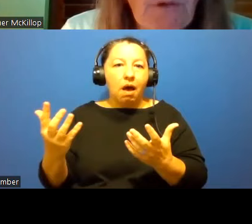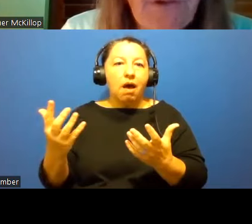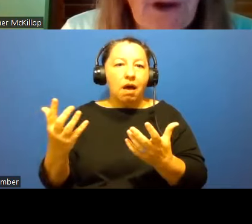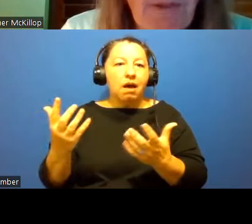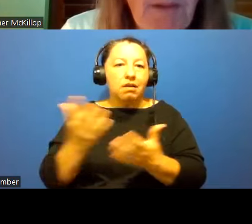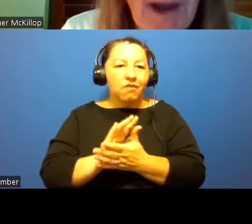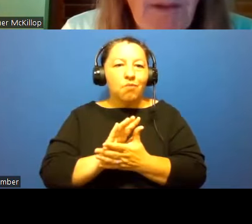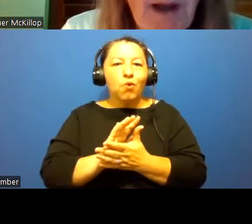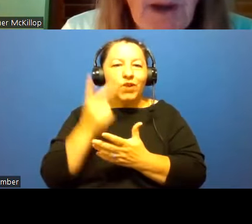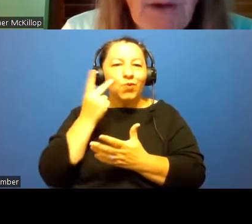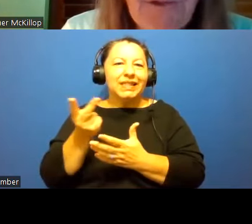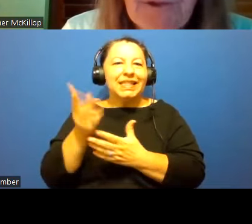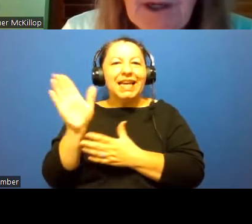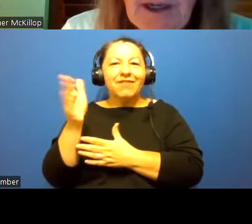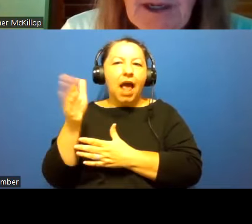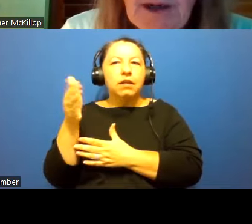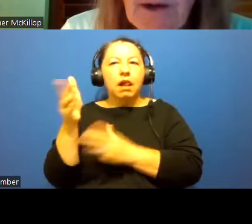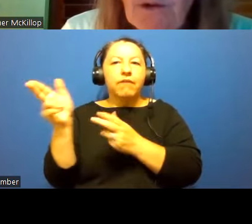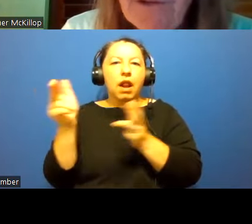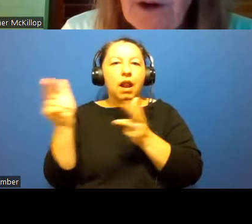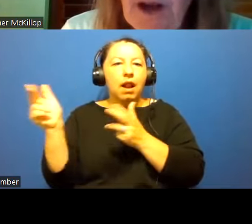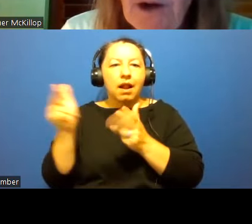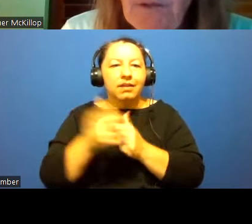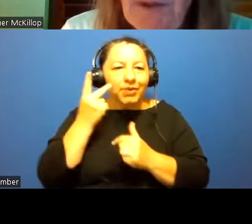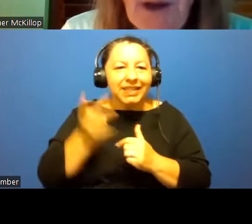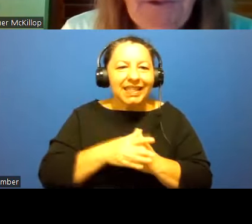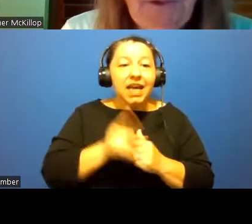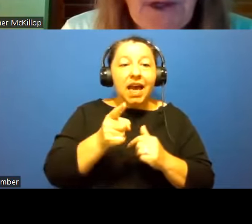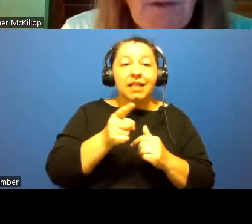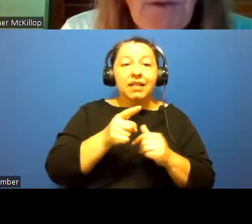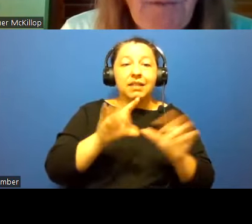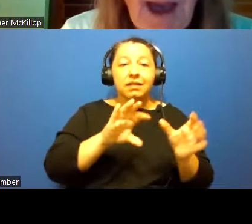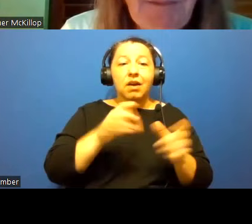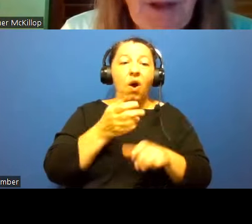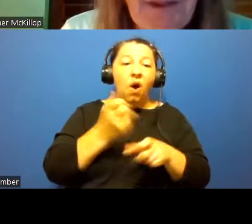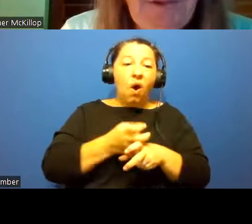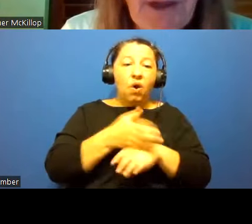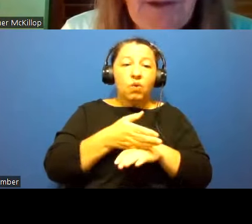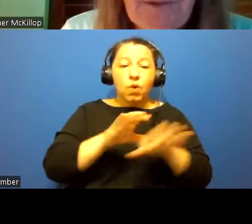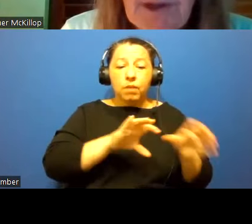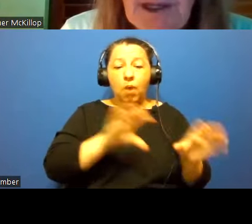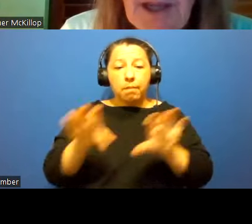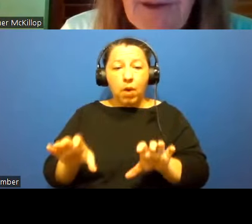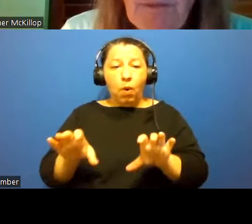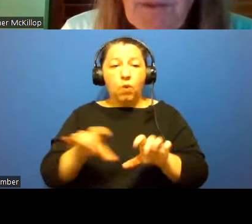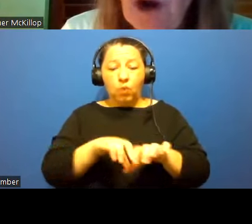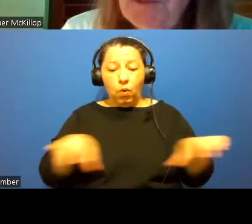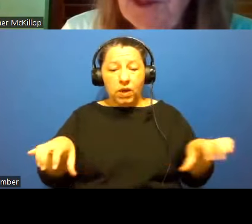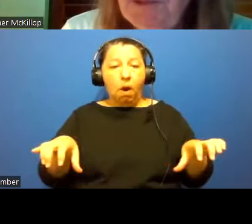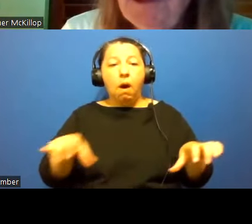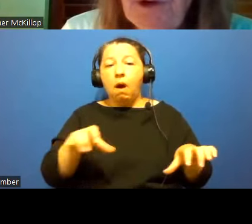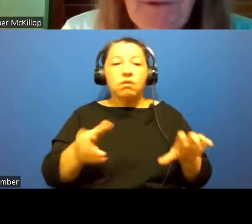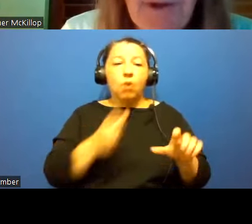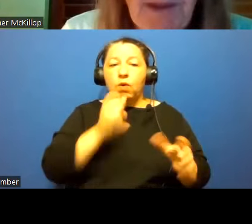Here's horizontal palmetto palm post and horizontal hardwood post. We've mapped all these things, and they're